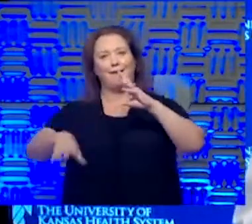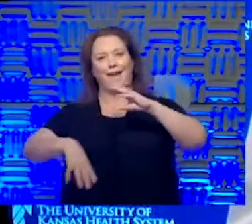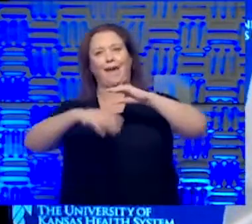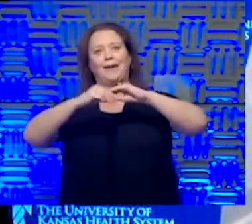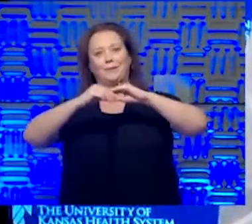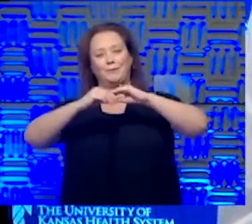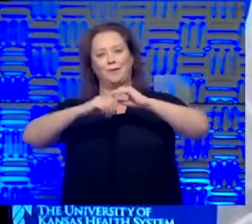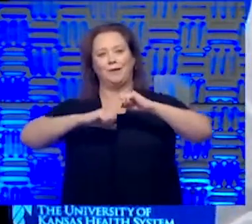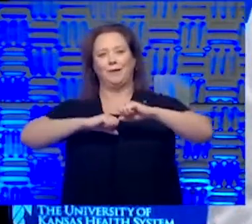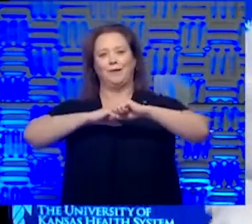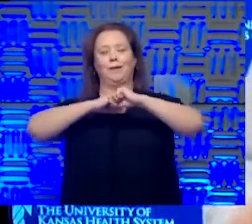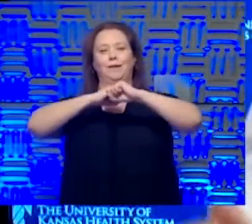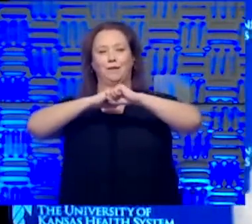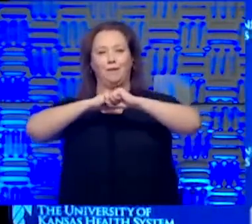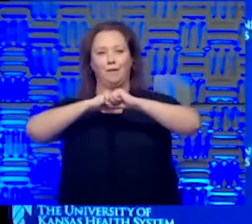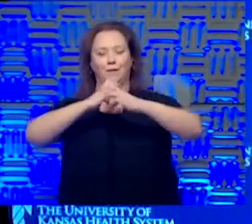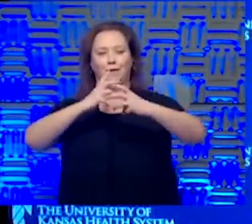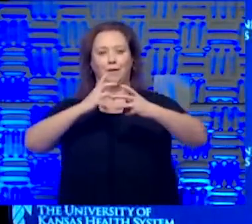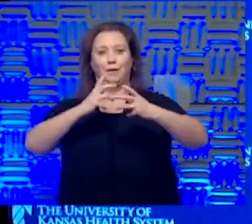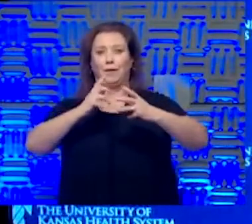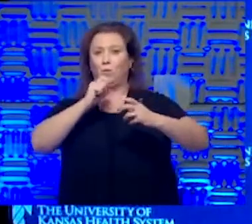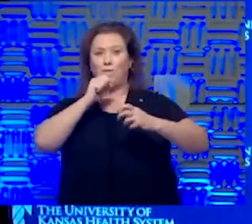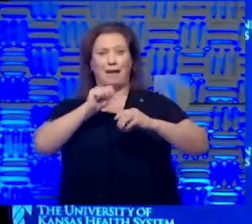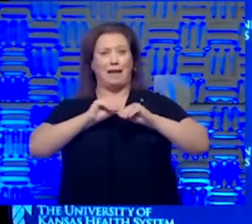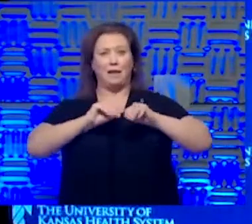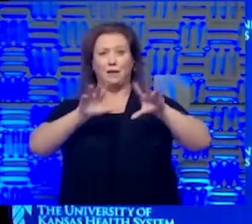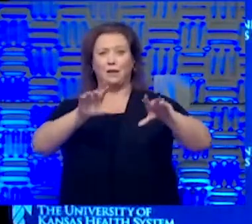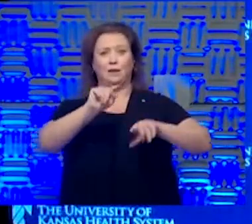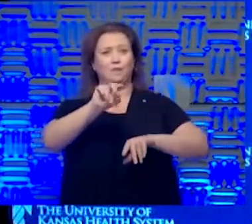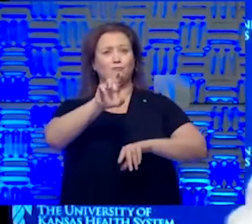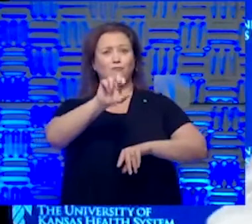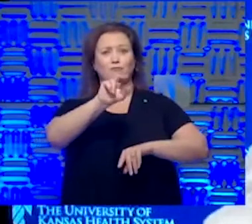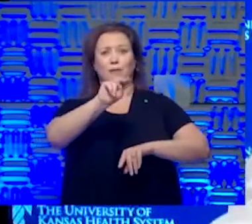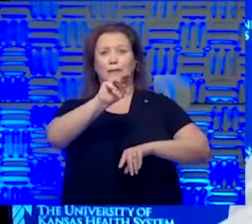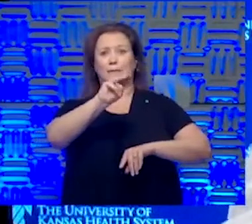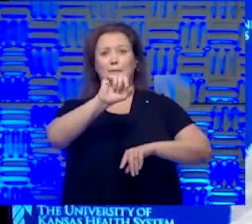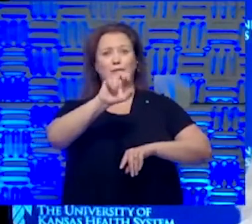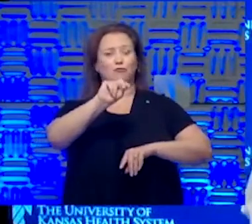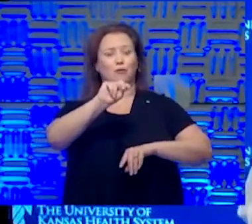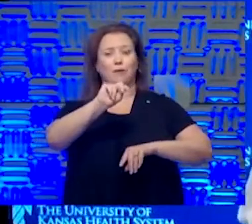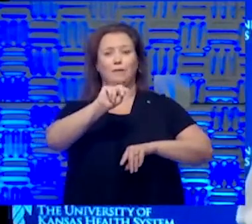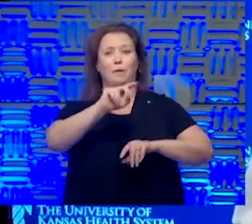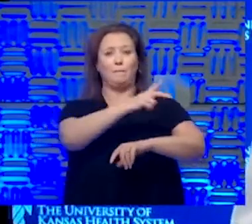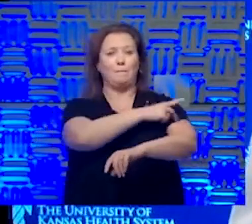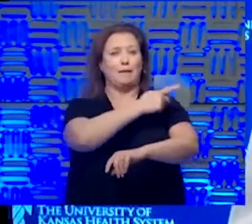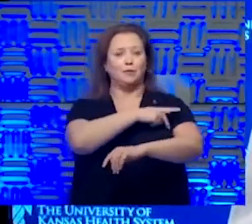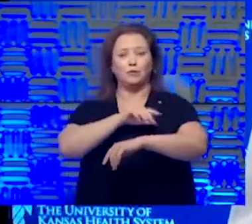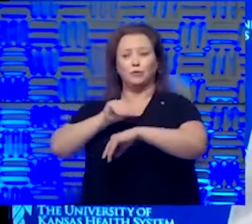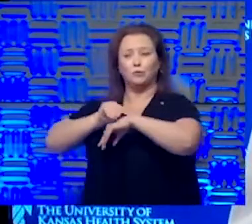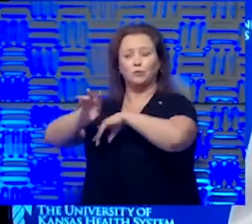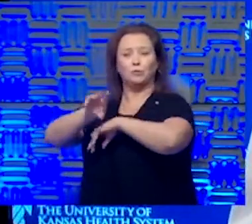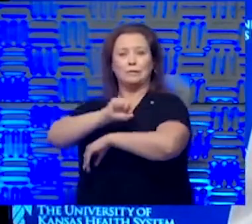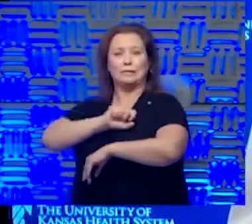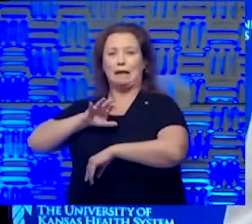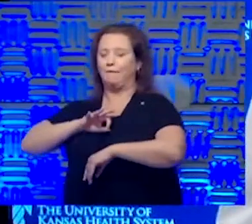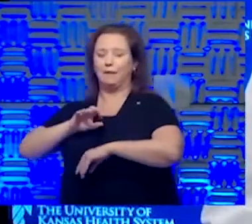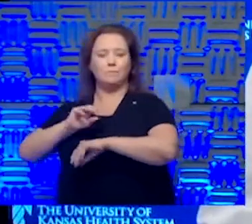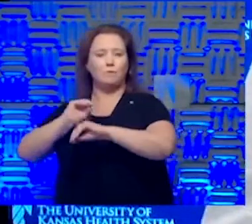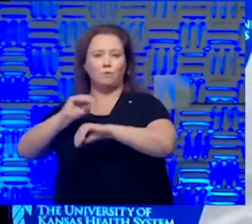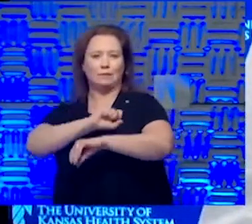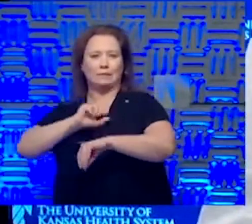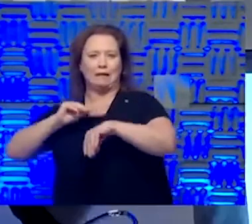in the operating room, and we haven't had a transmission from a patient to a staff nor vice versa in our health system. I think that's been really remarkable.